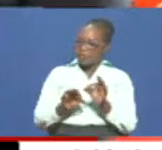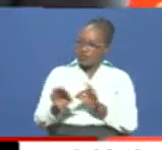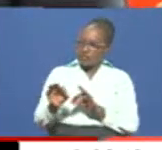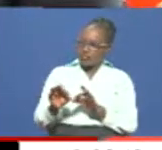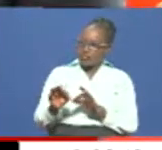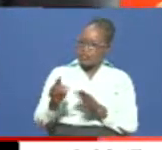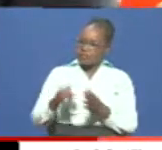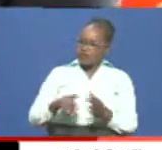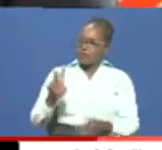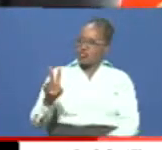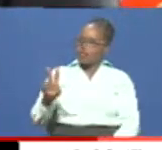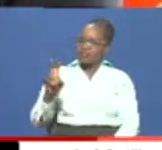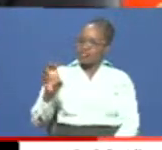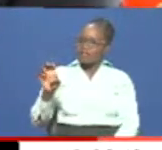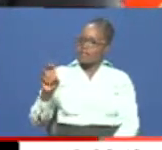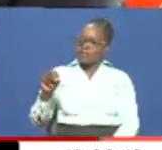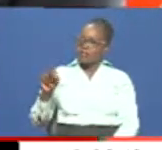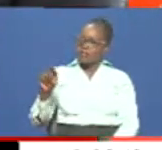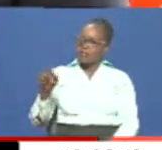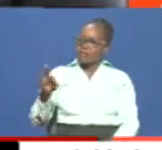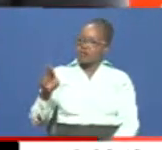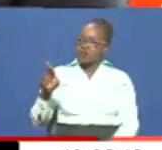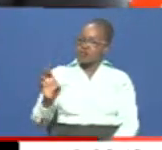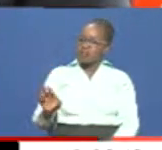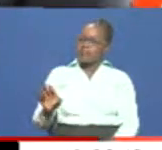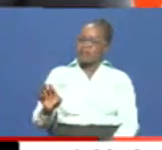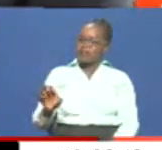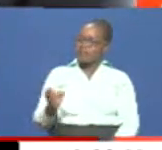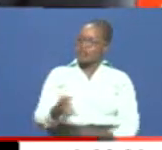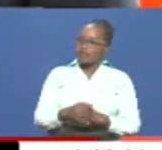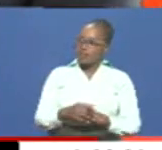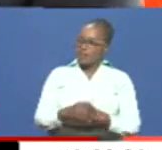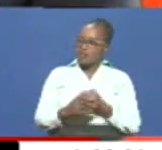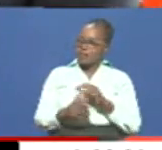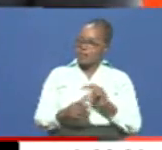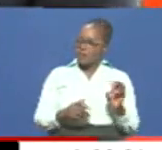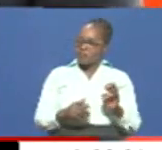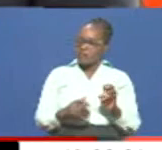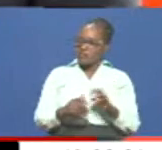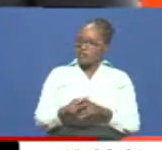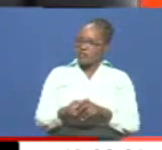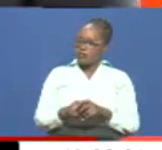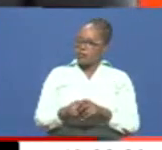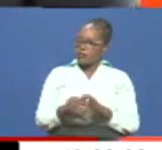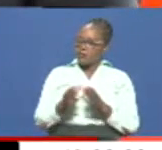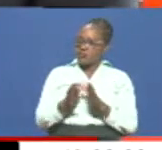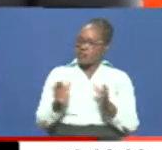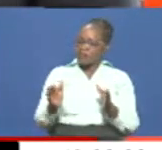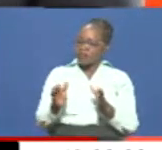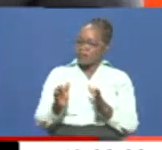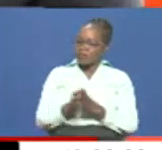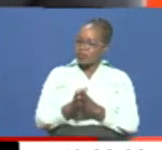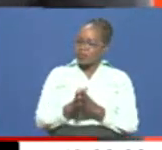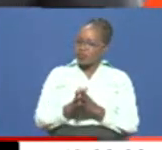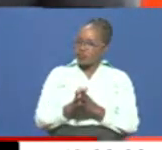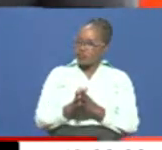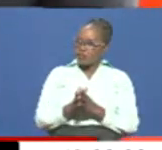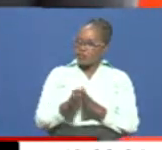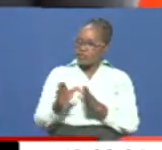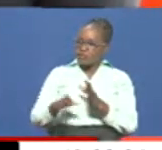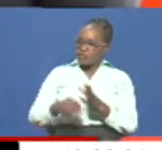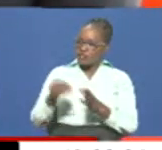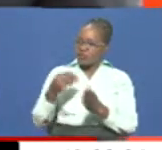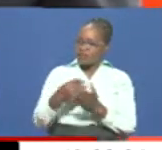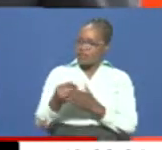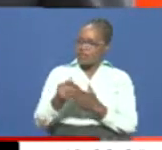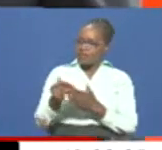capitalist is, especially in the Kenyan context. In the West, they used to big tickets where they can't fund businesses beyond a certain amount of money.